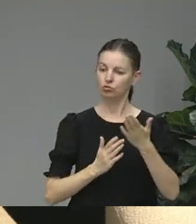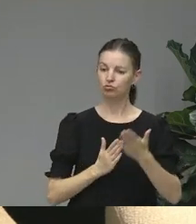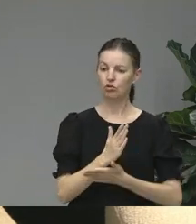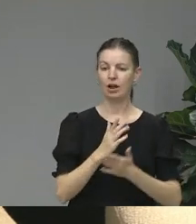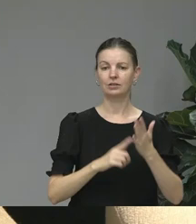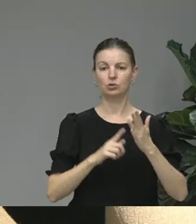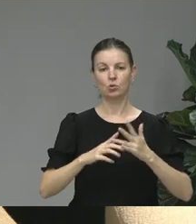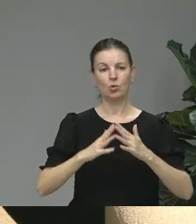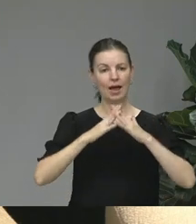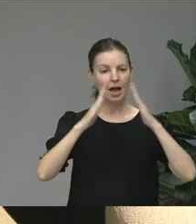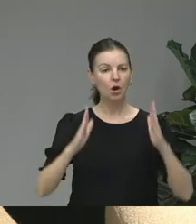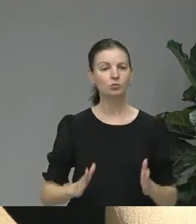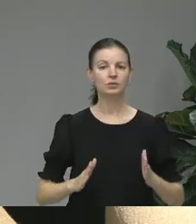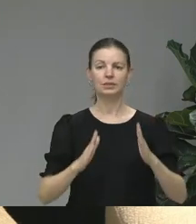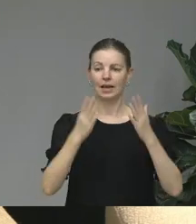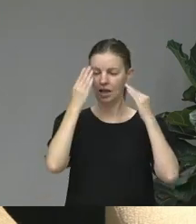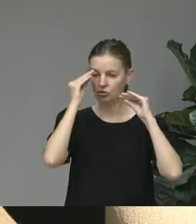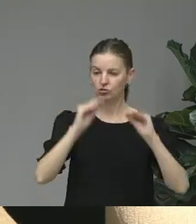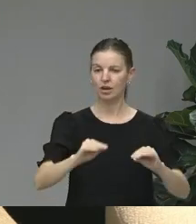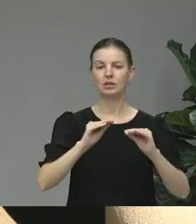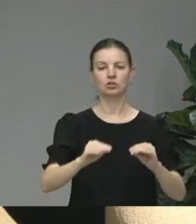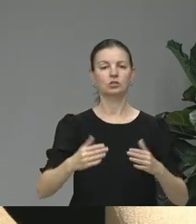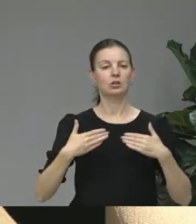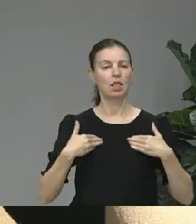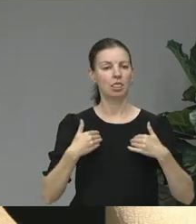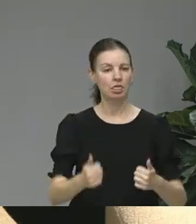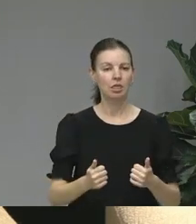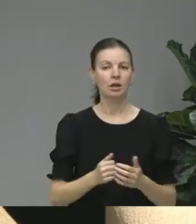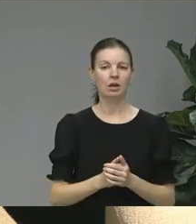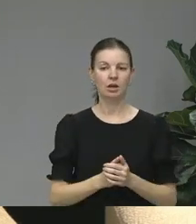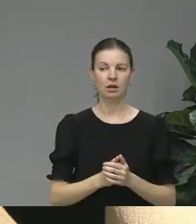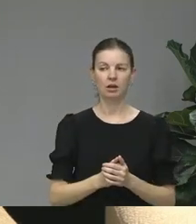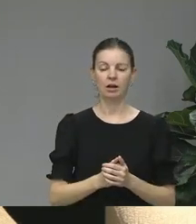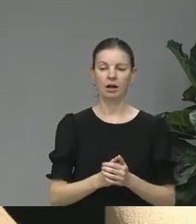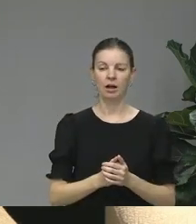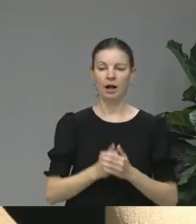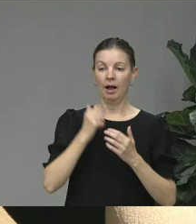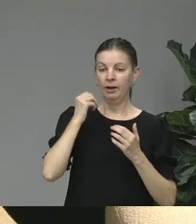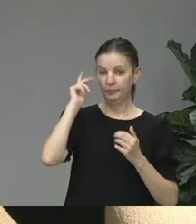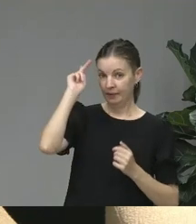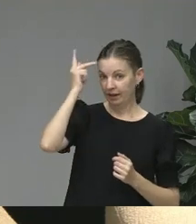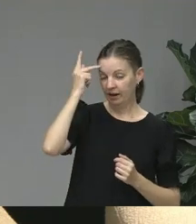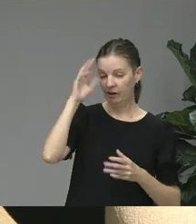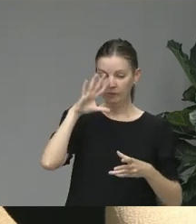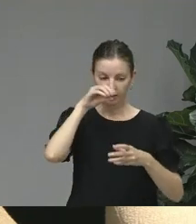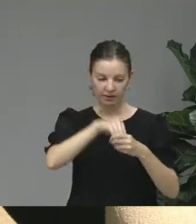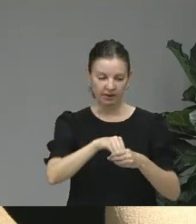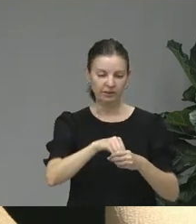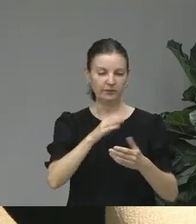right to education, the right to health, as much as we do our political participation rights and our other sort